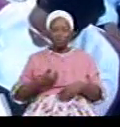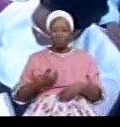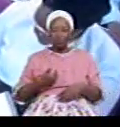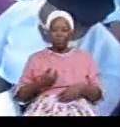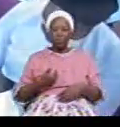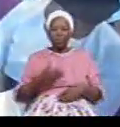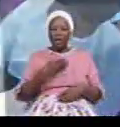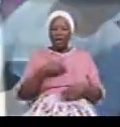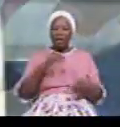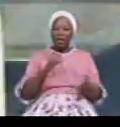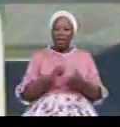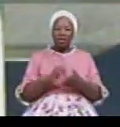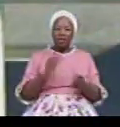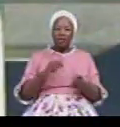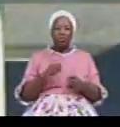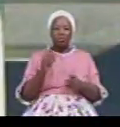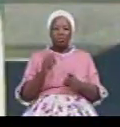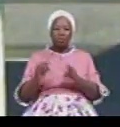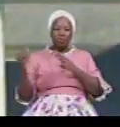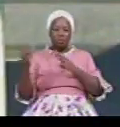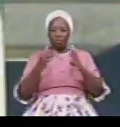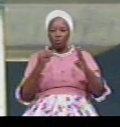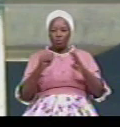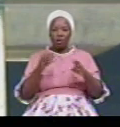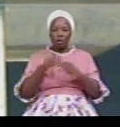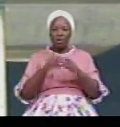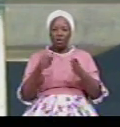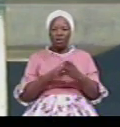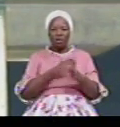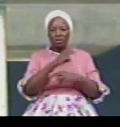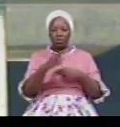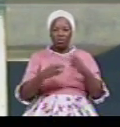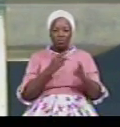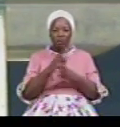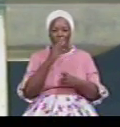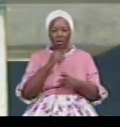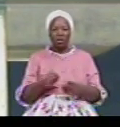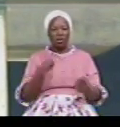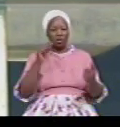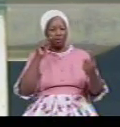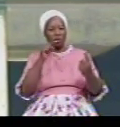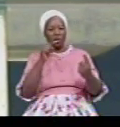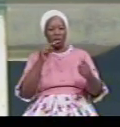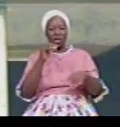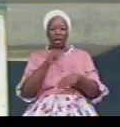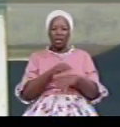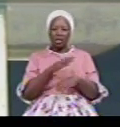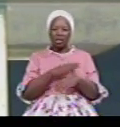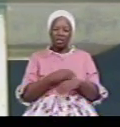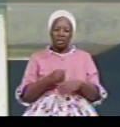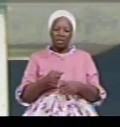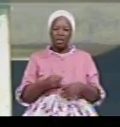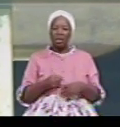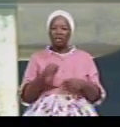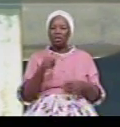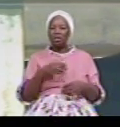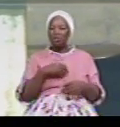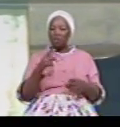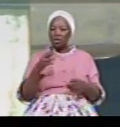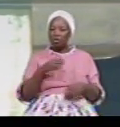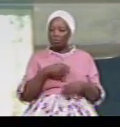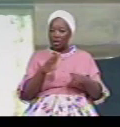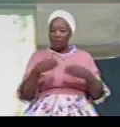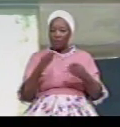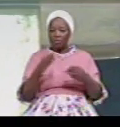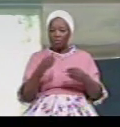this world is pointed at, is directed at the pilgrims and